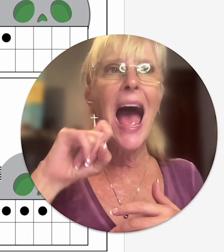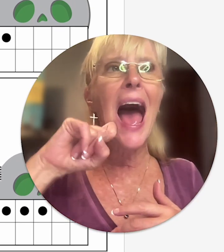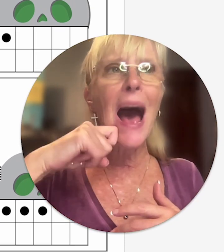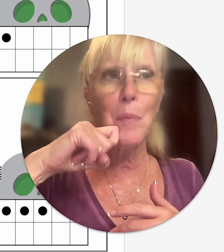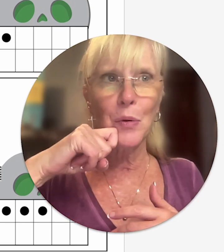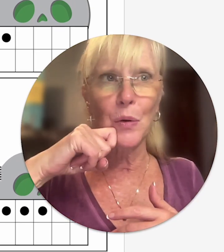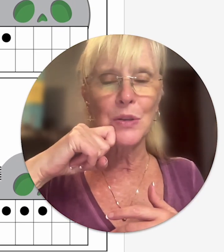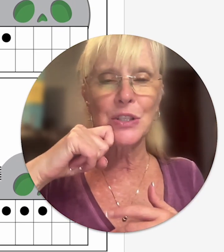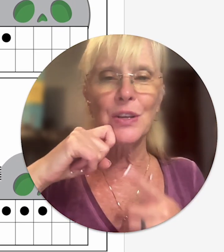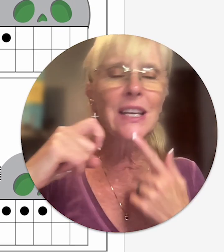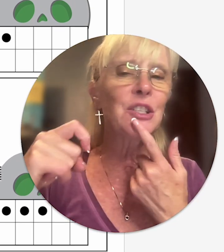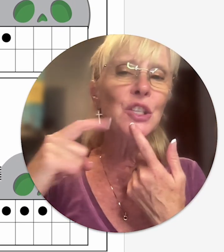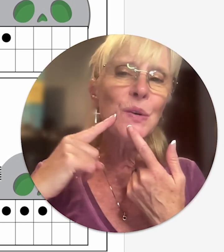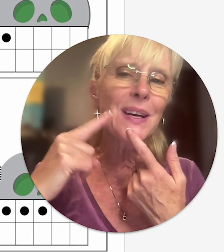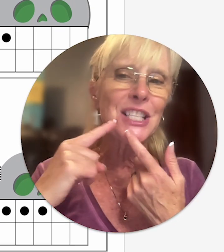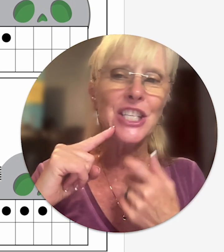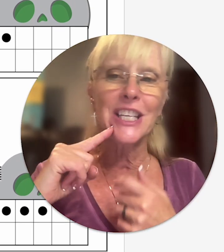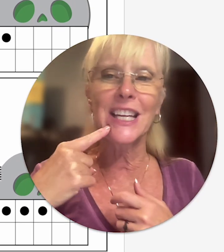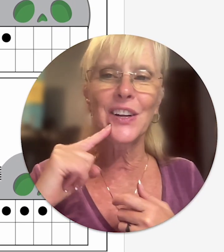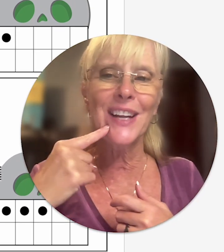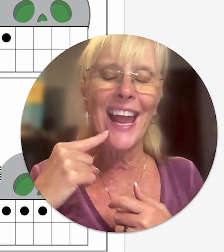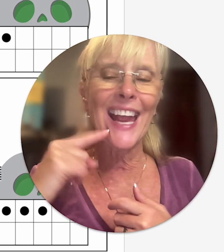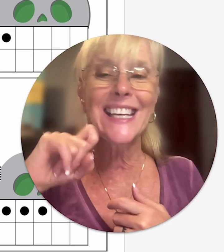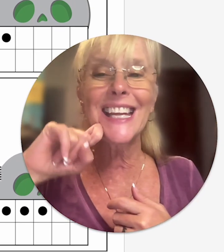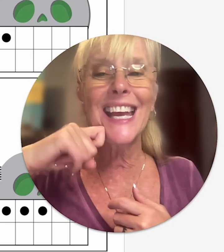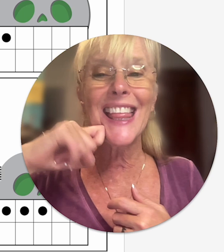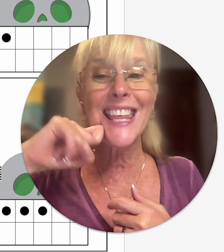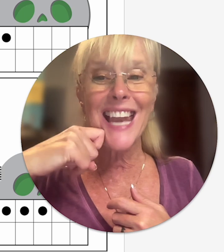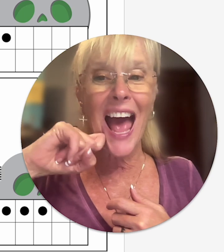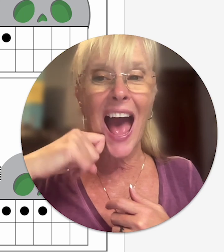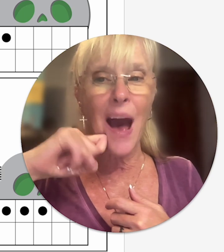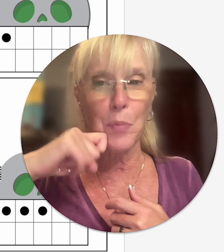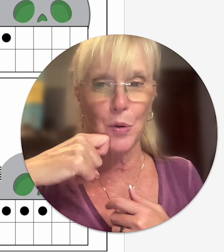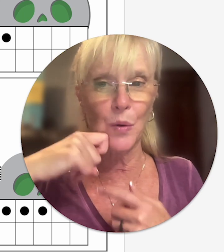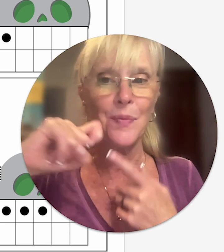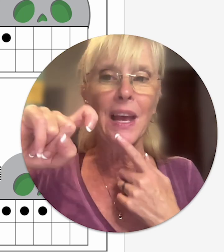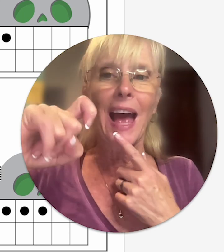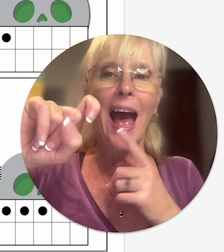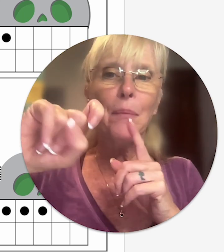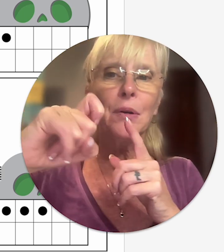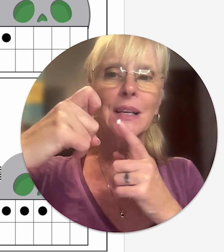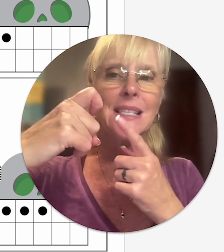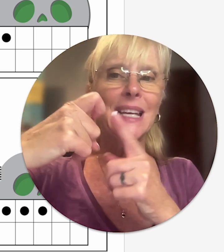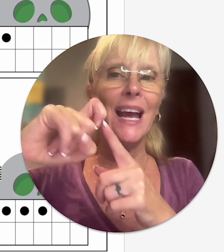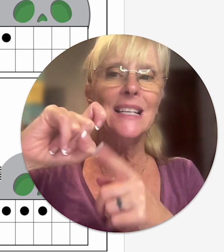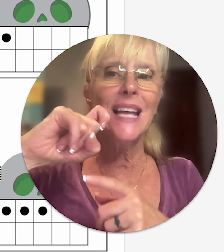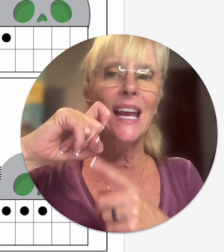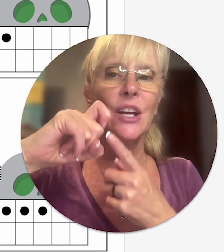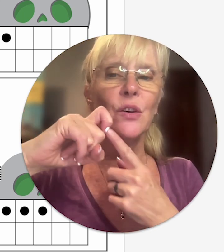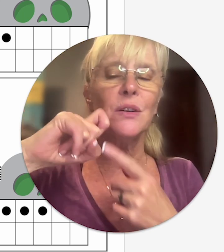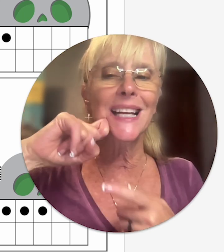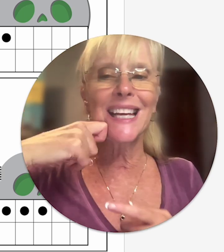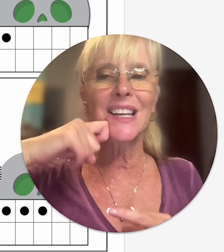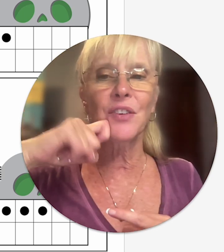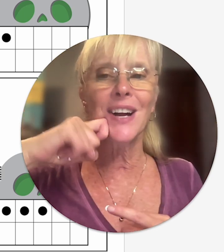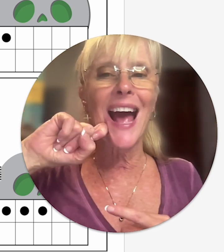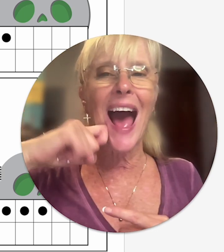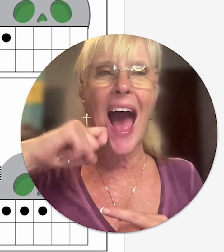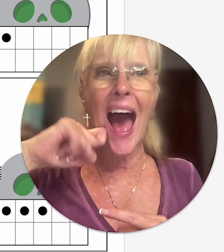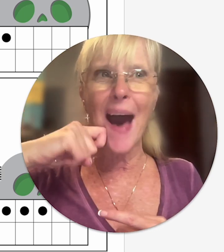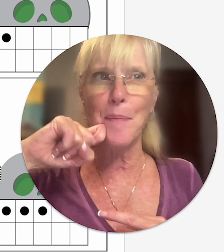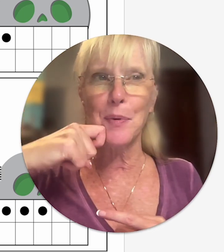candy apple. So you get 2 at the chin here, candy and then apple. Apple is the X hand curled in